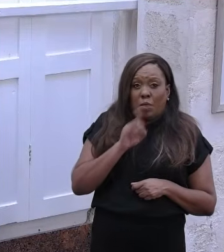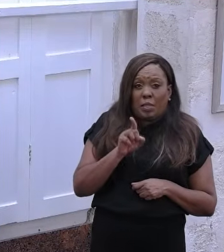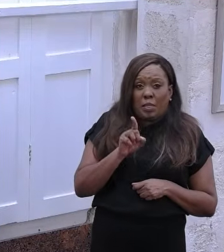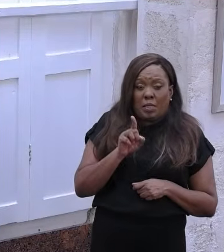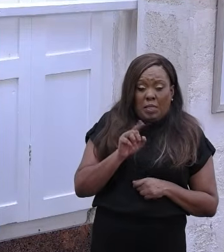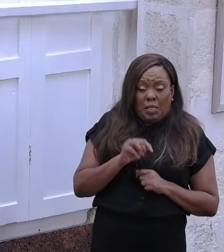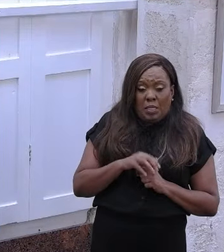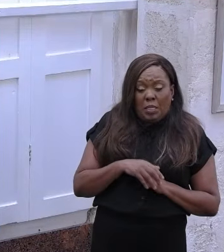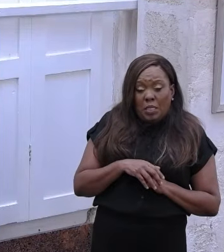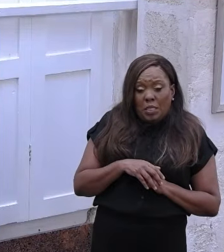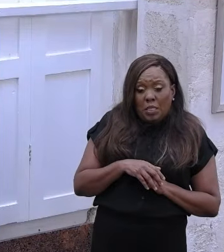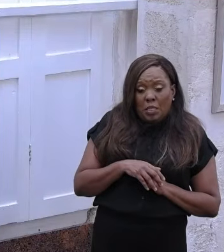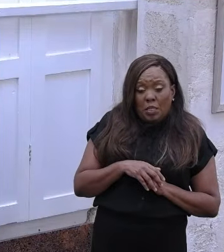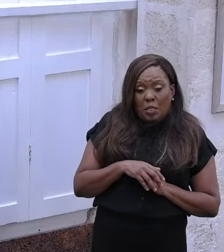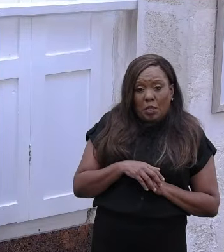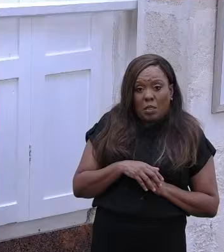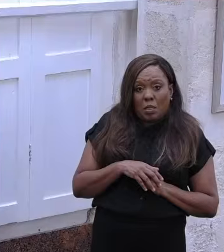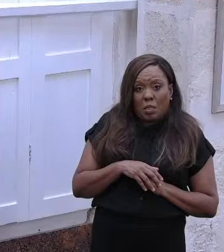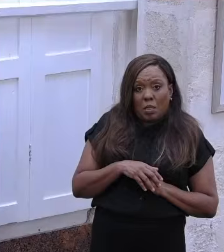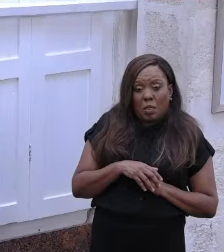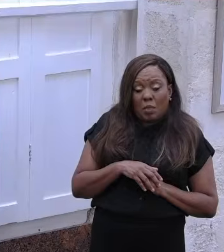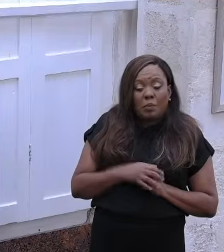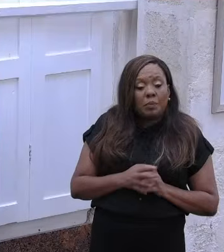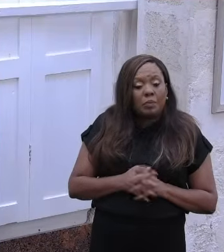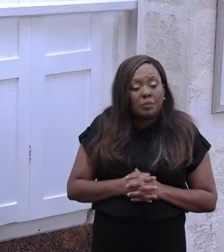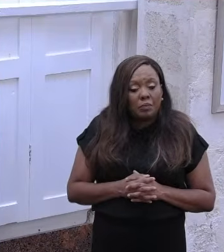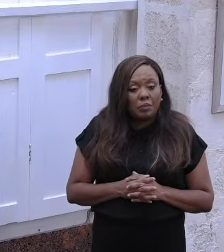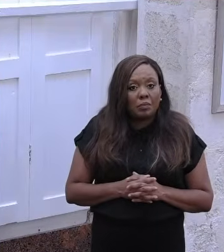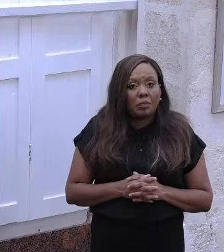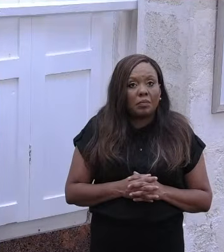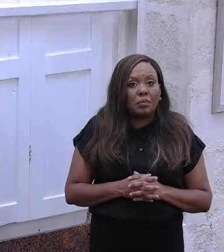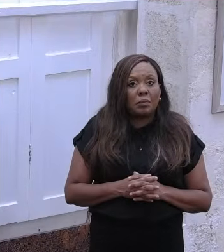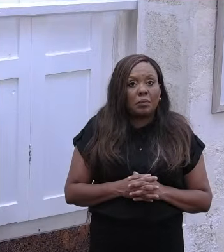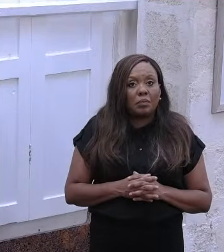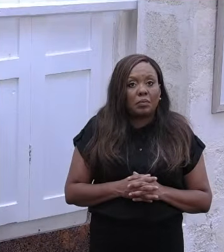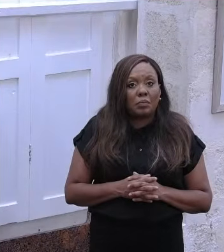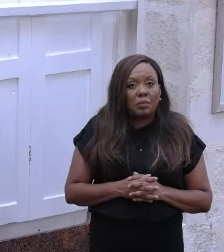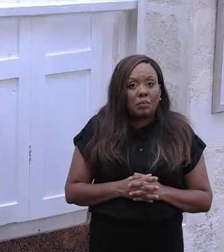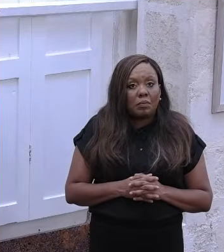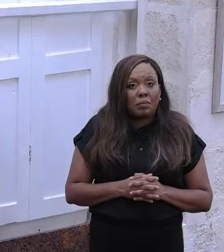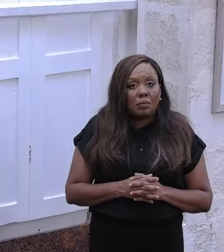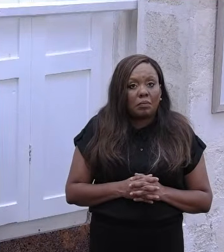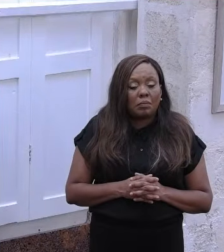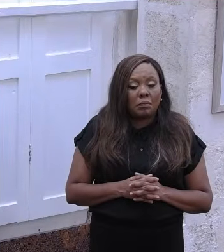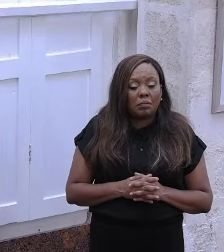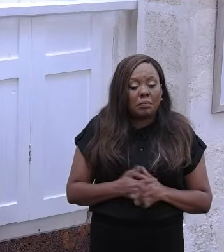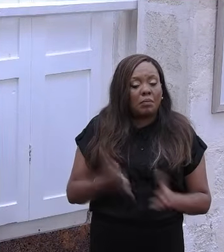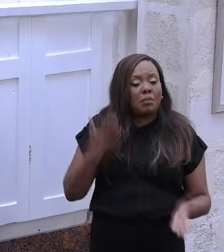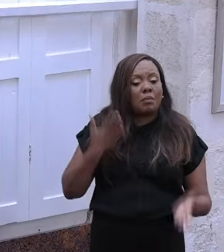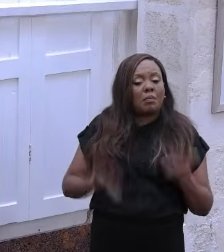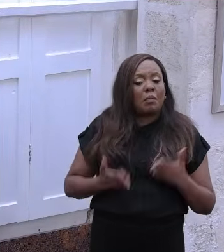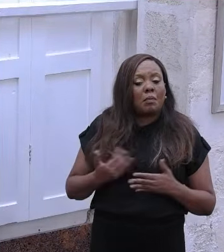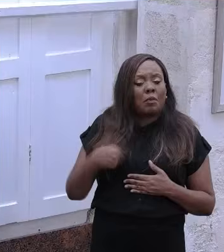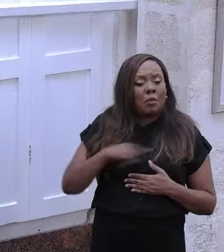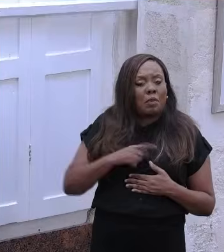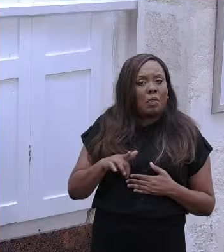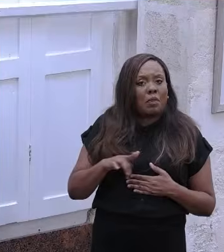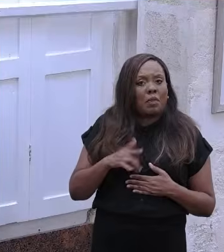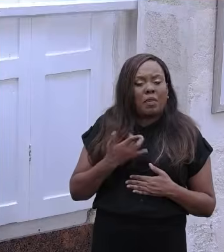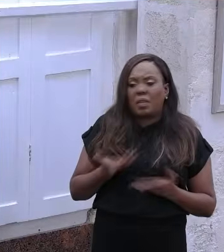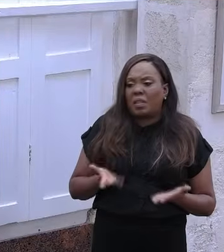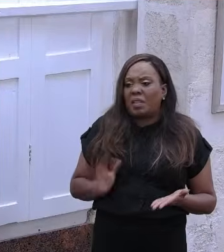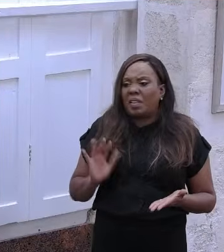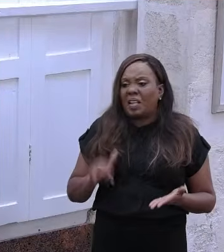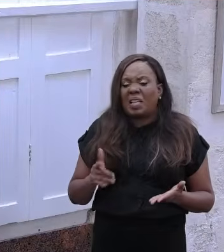this the emotive thing that we feel that this is something that we are flippantly giving